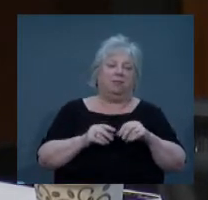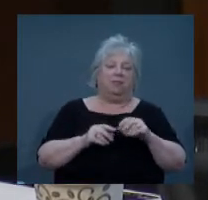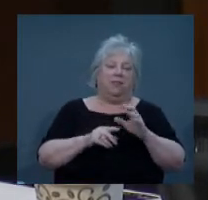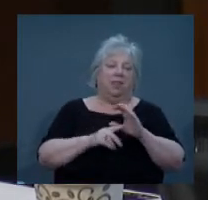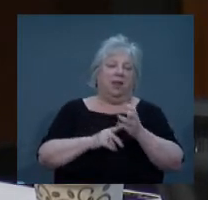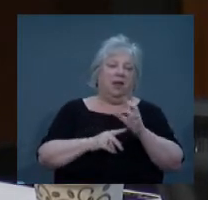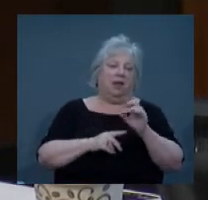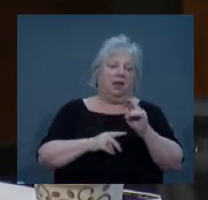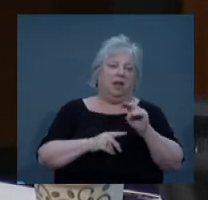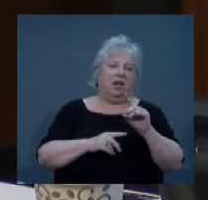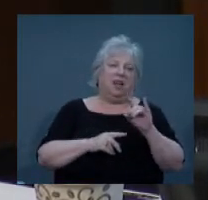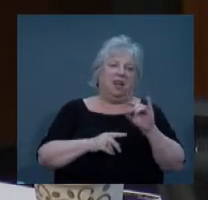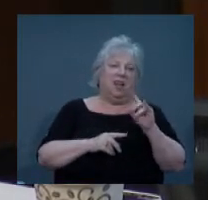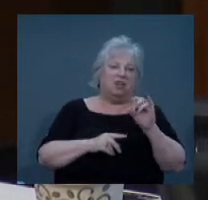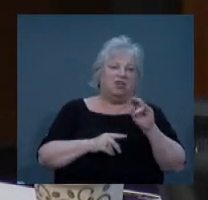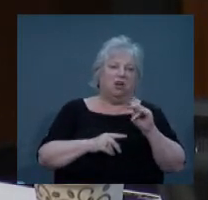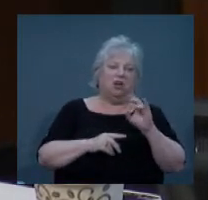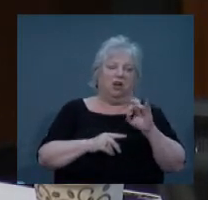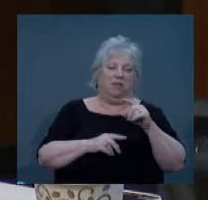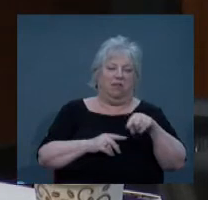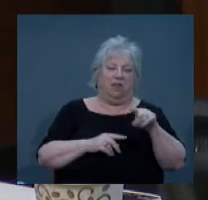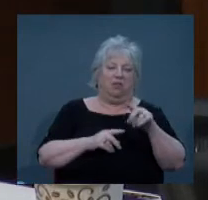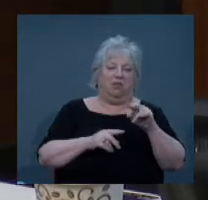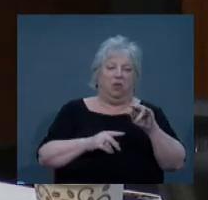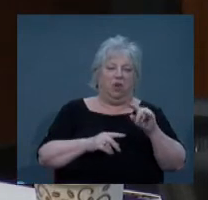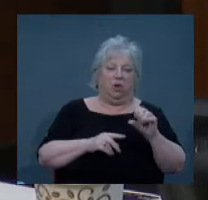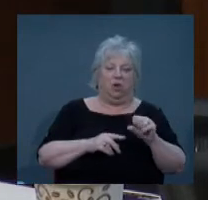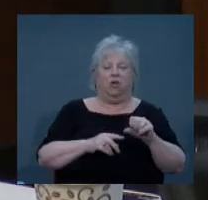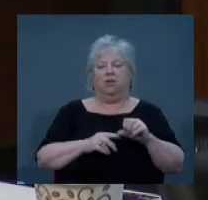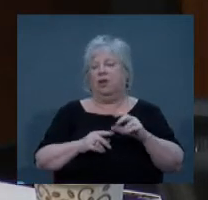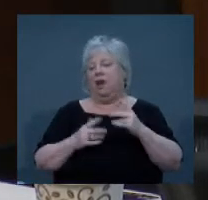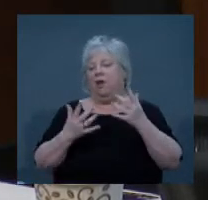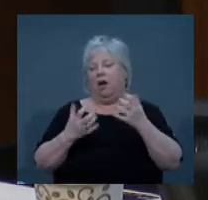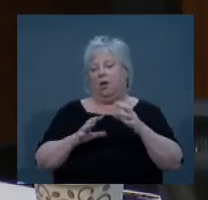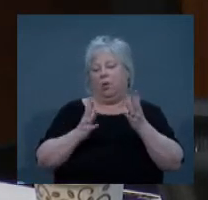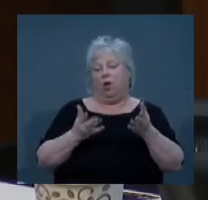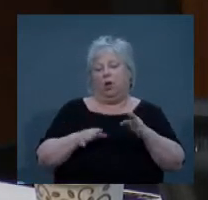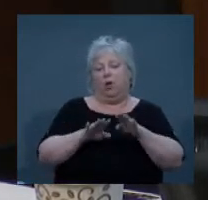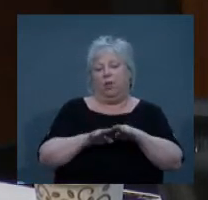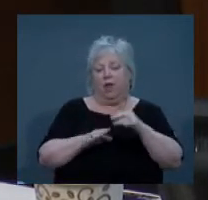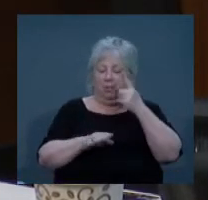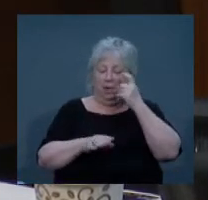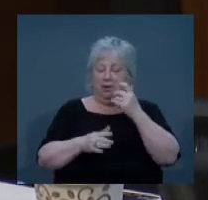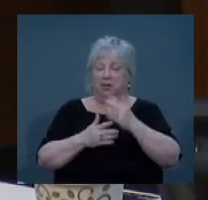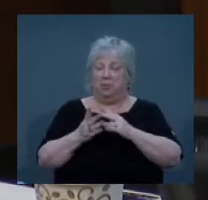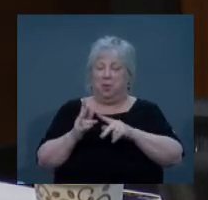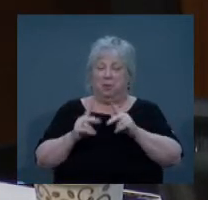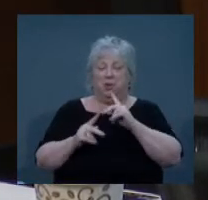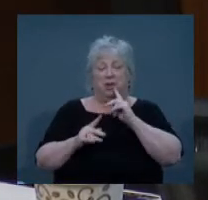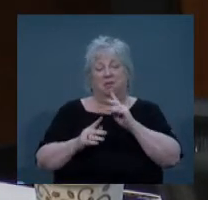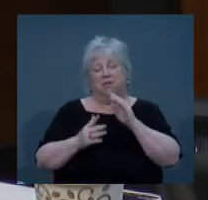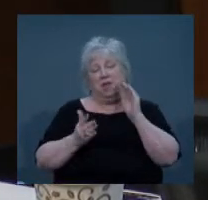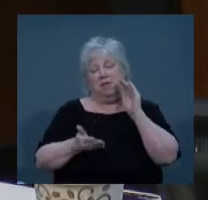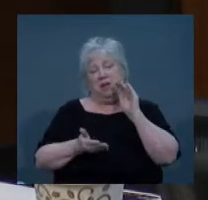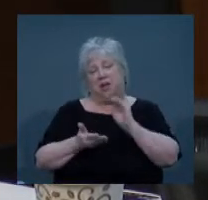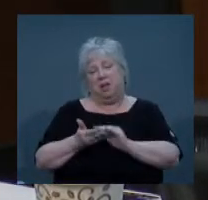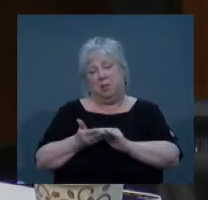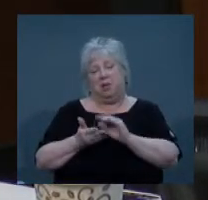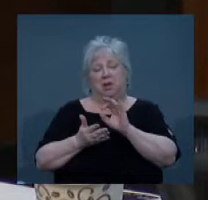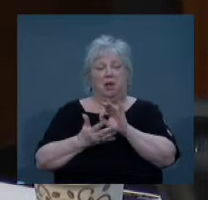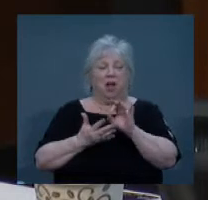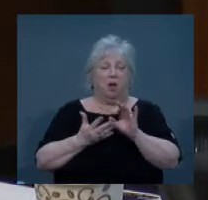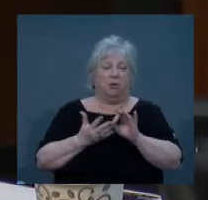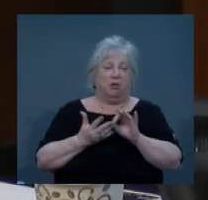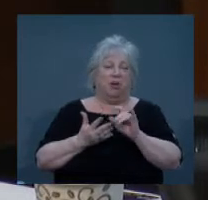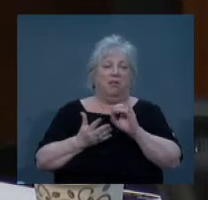of us not closing, because I don't want to do that, because a lot of them have very limited options. If they had additional options, they would have been gone in the